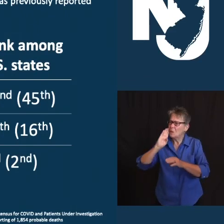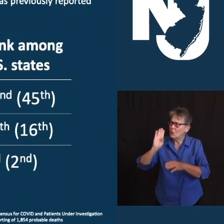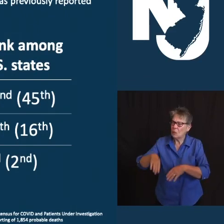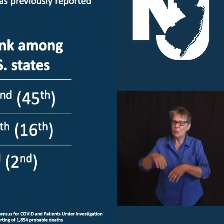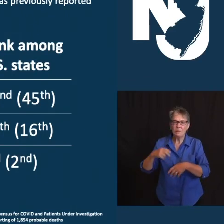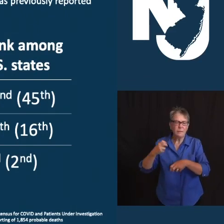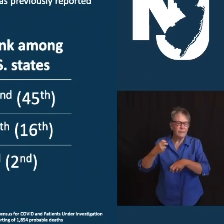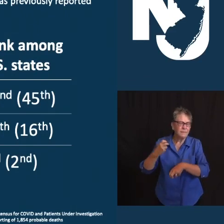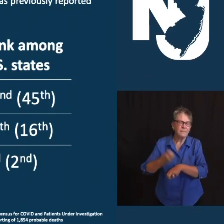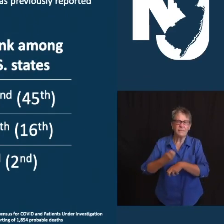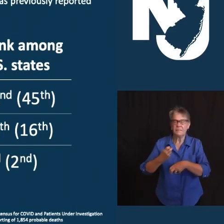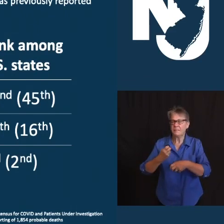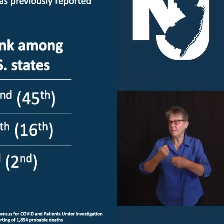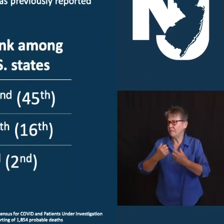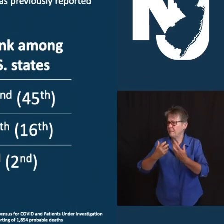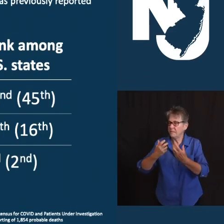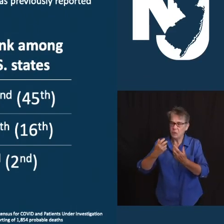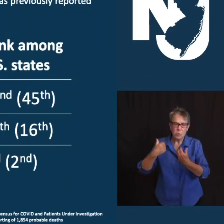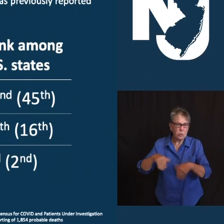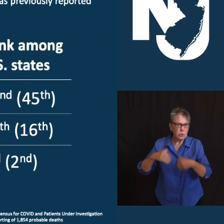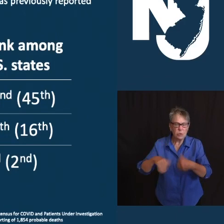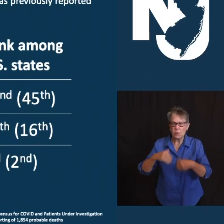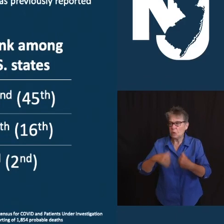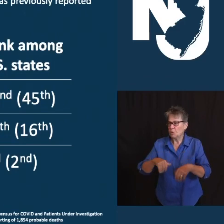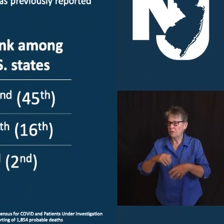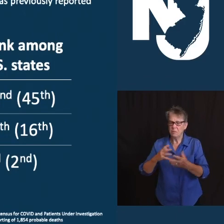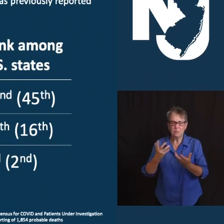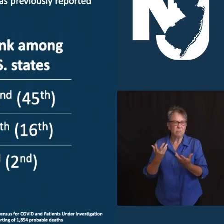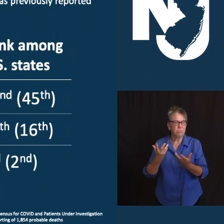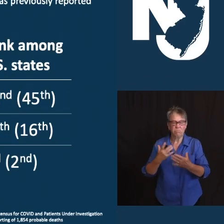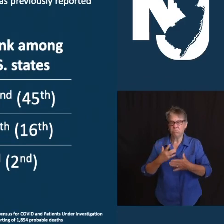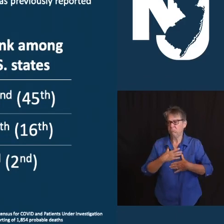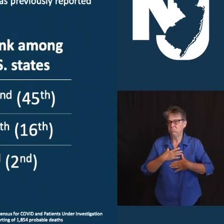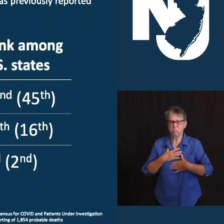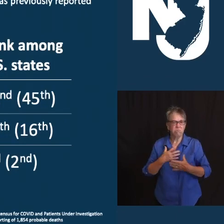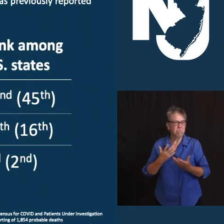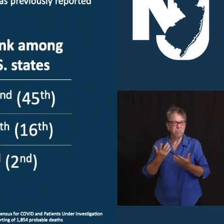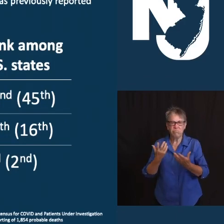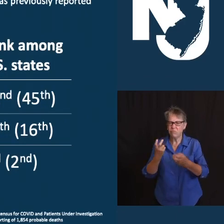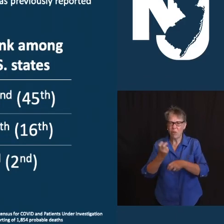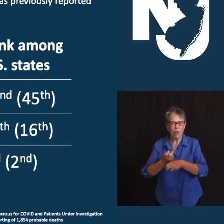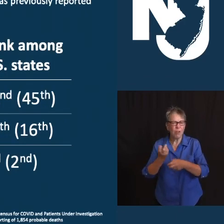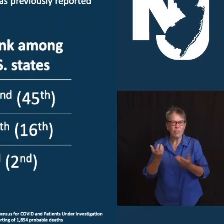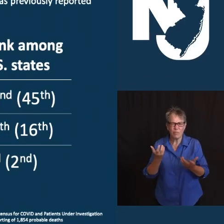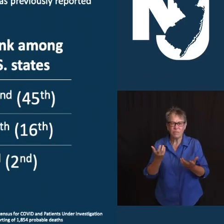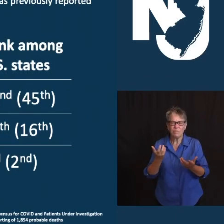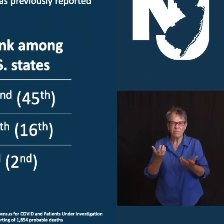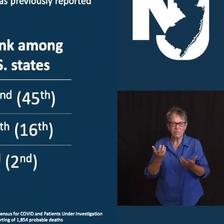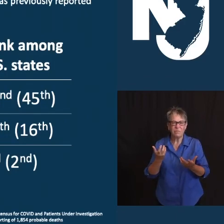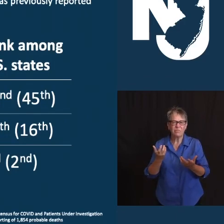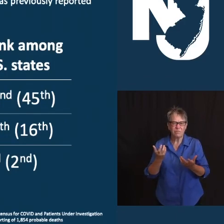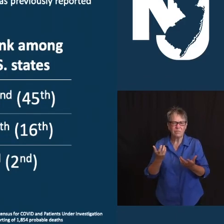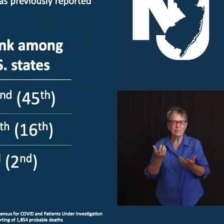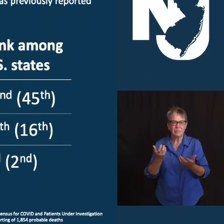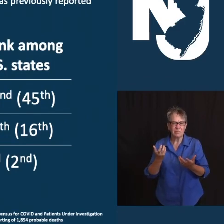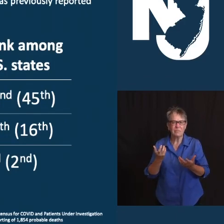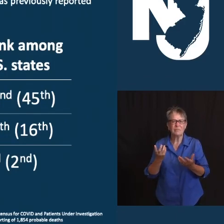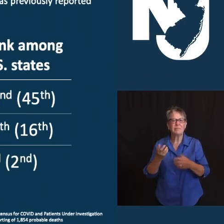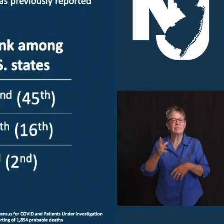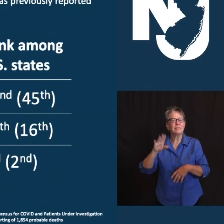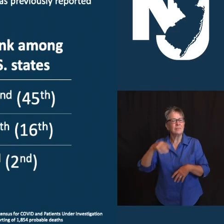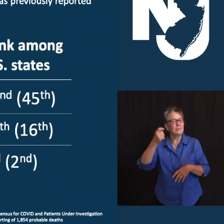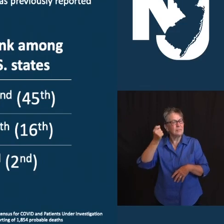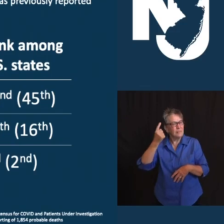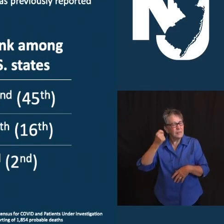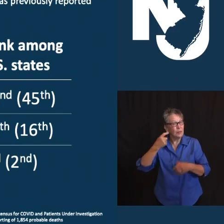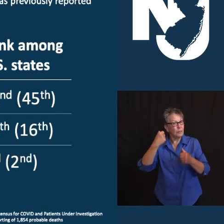health creates economic health, not the other way around. And if that weren't enough, we can't jump the gun. I had a conversation yesterday